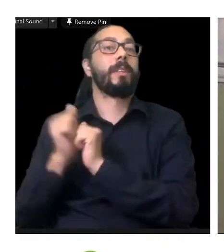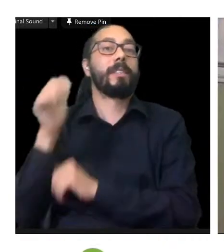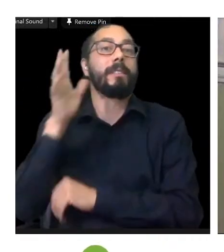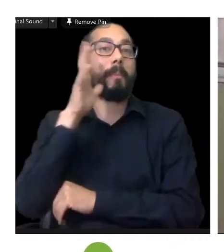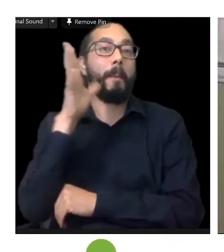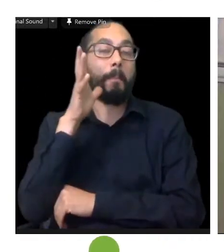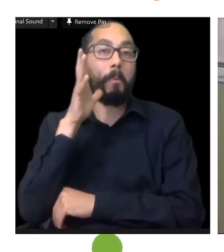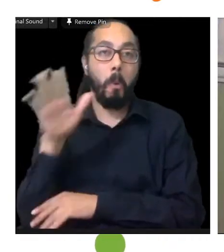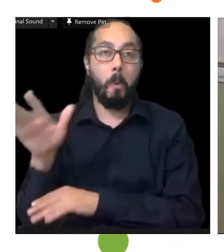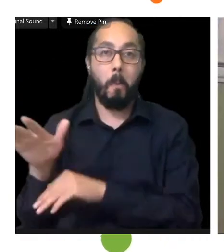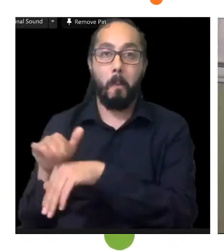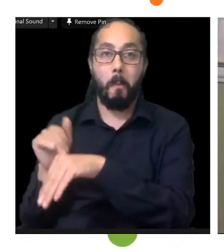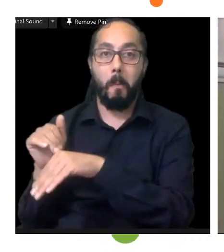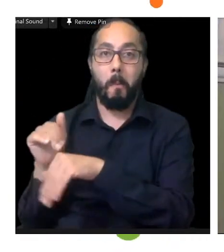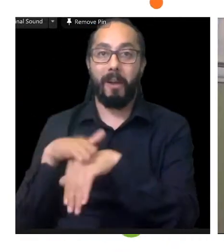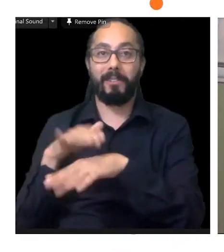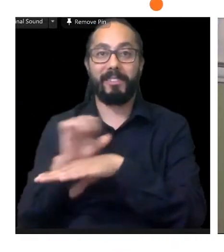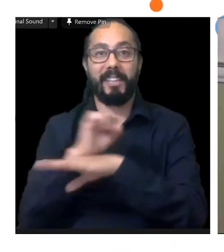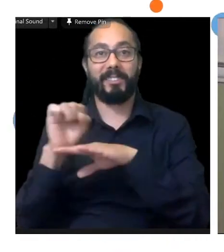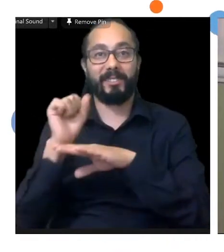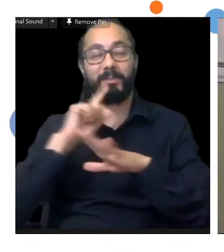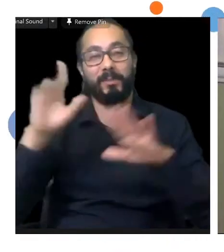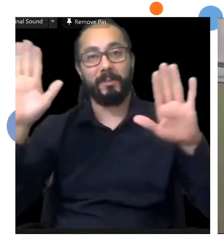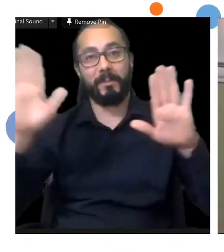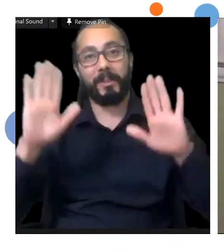we were able to put him on stage, which is pretty incredible. So